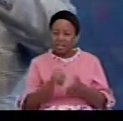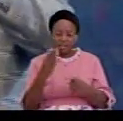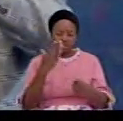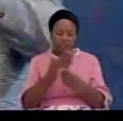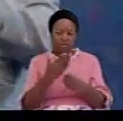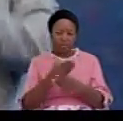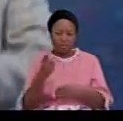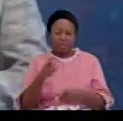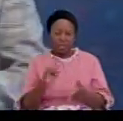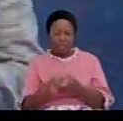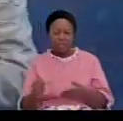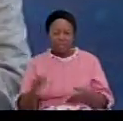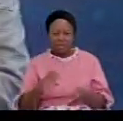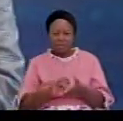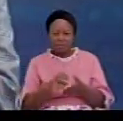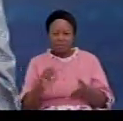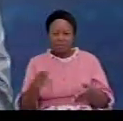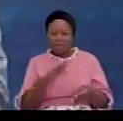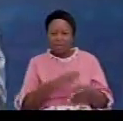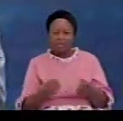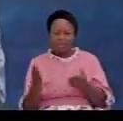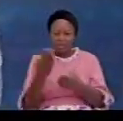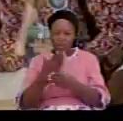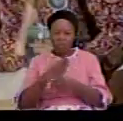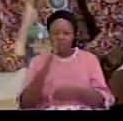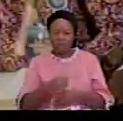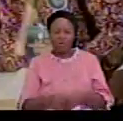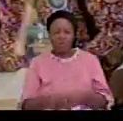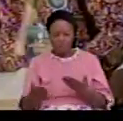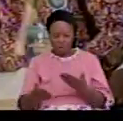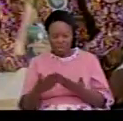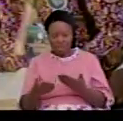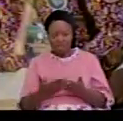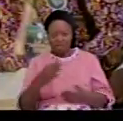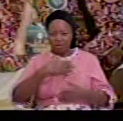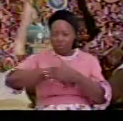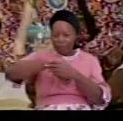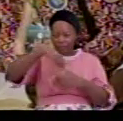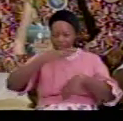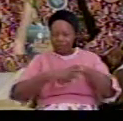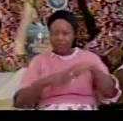as a disease, the Lord will remove it tonight.